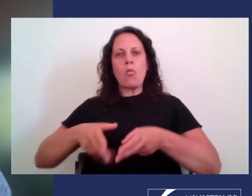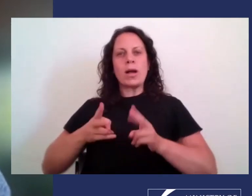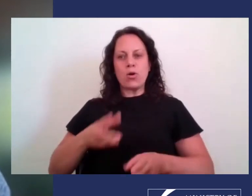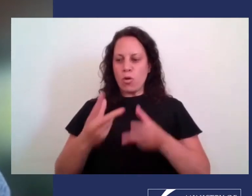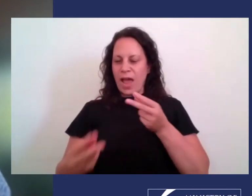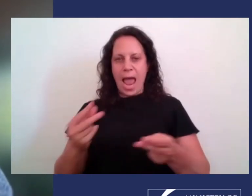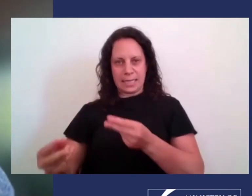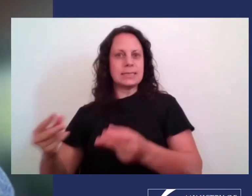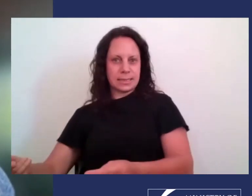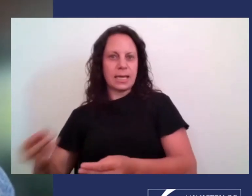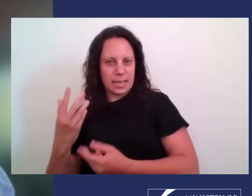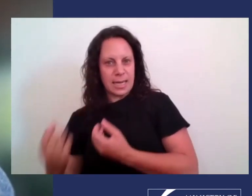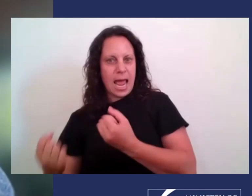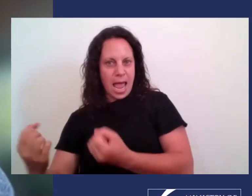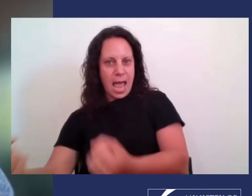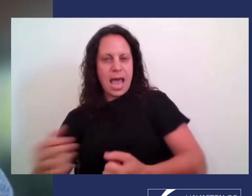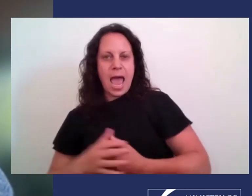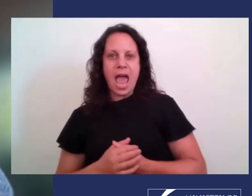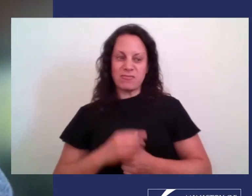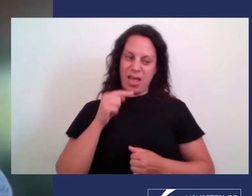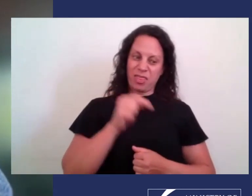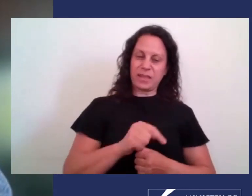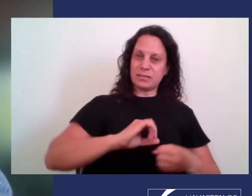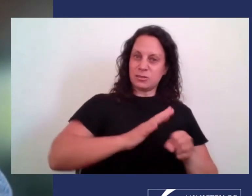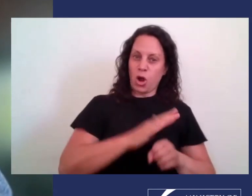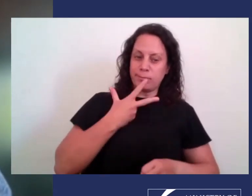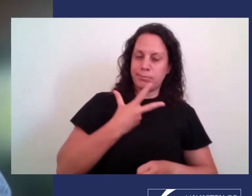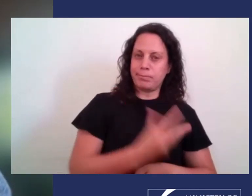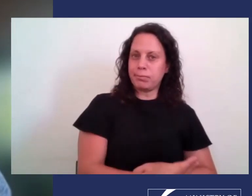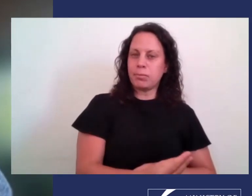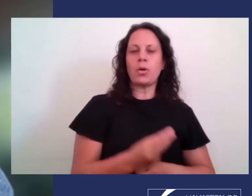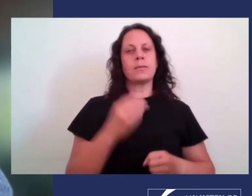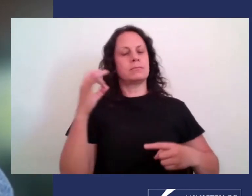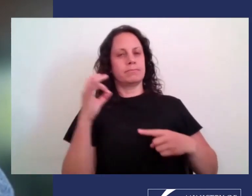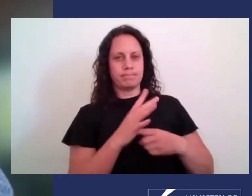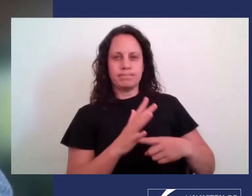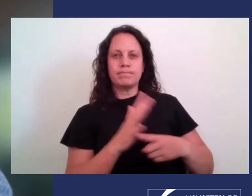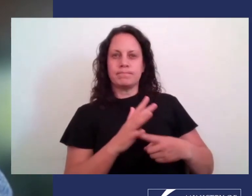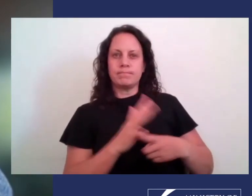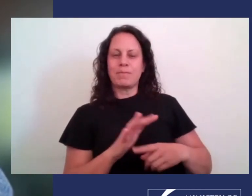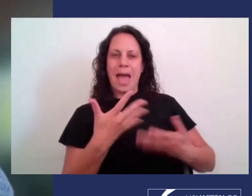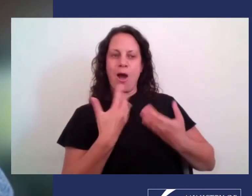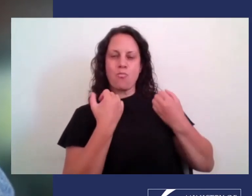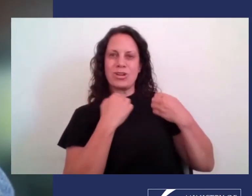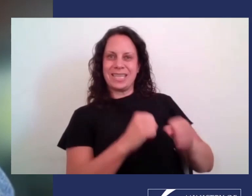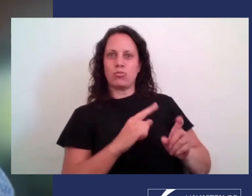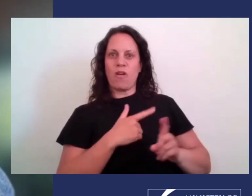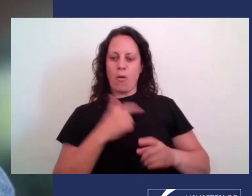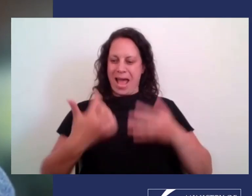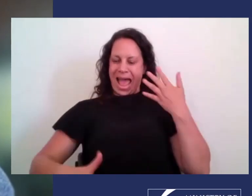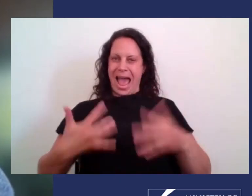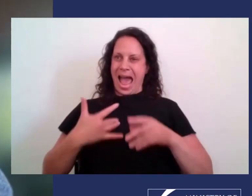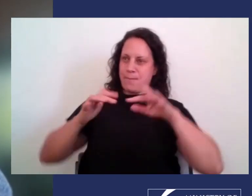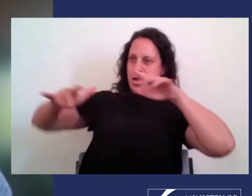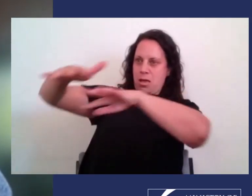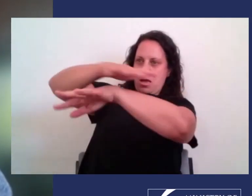safe vaccine. It's a really critical thing for us to be able to protect our children from direct harm. So if it's